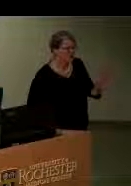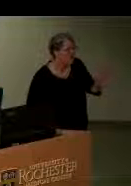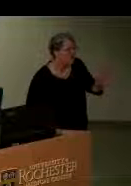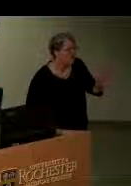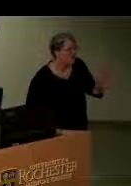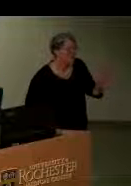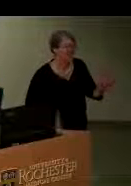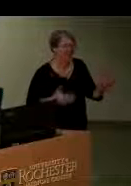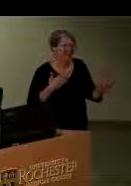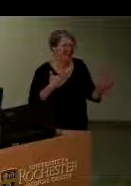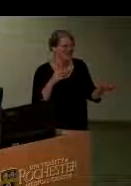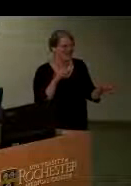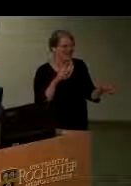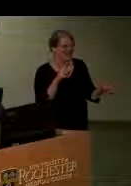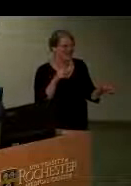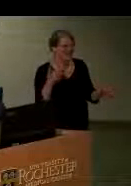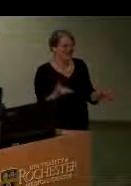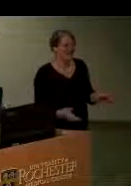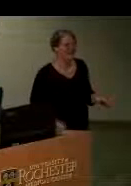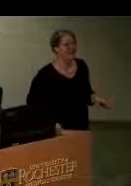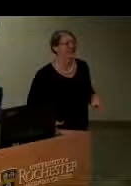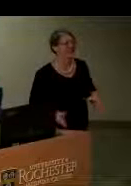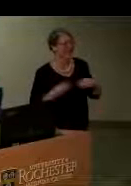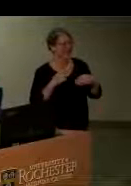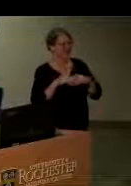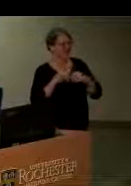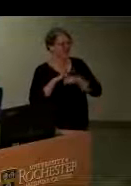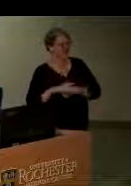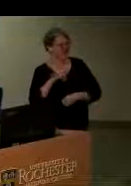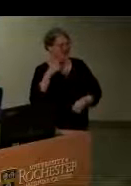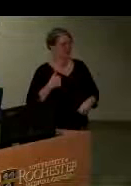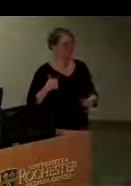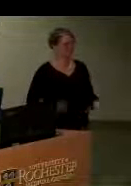I was glad David was up there taking the heat.